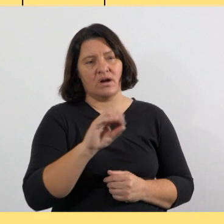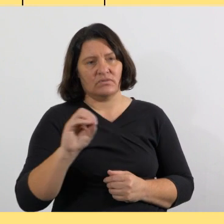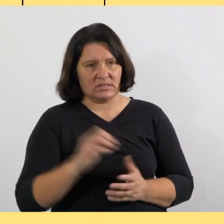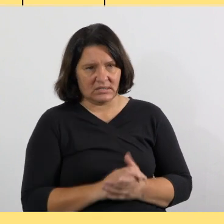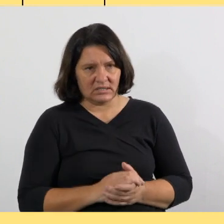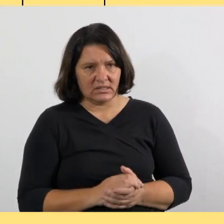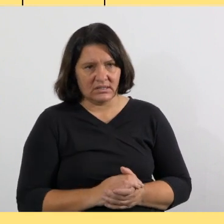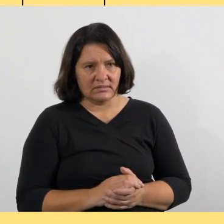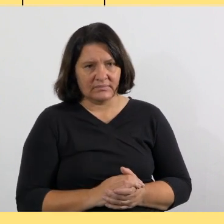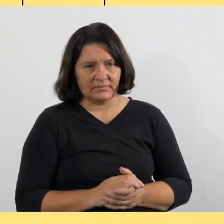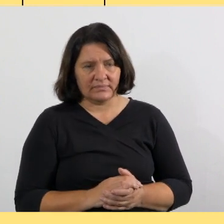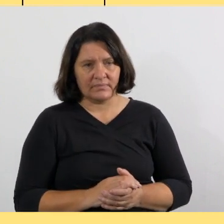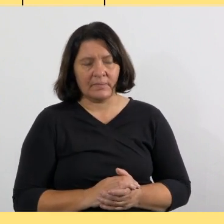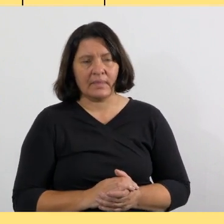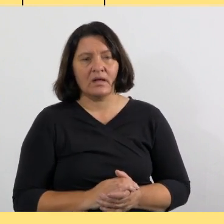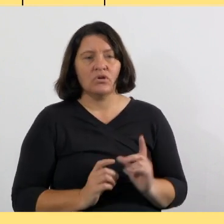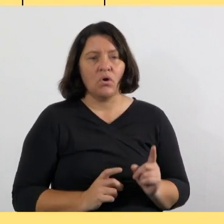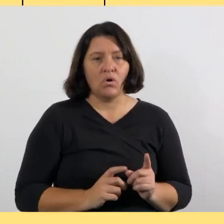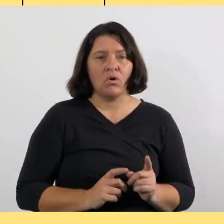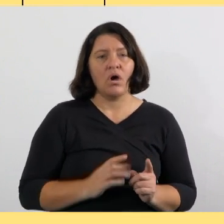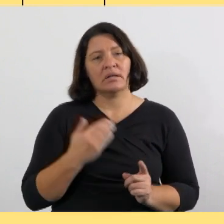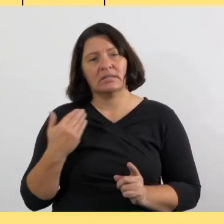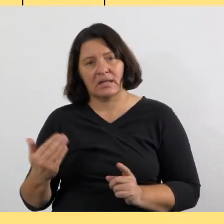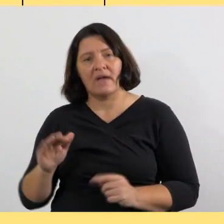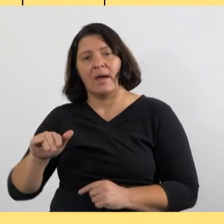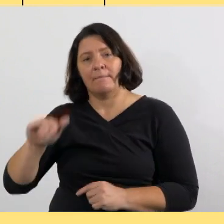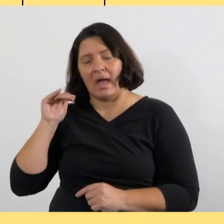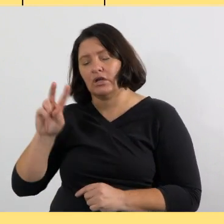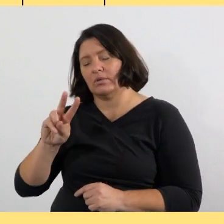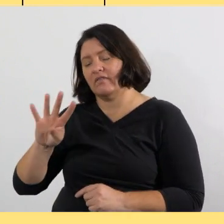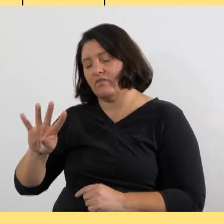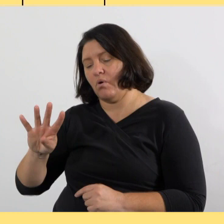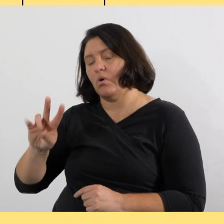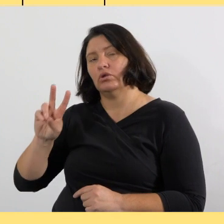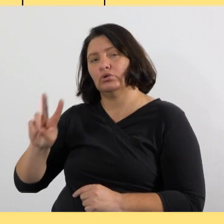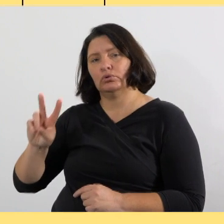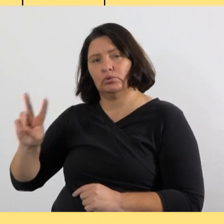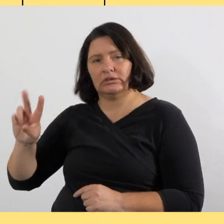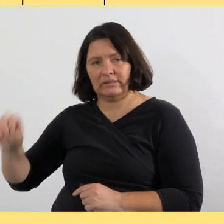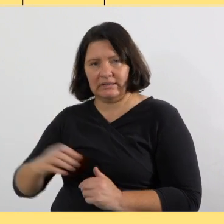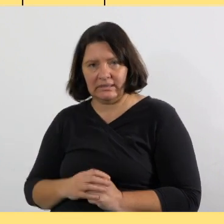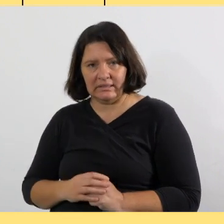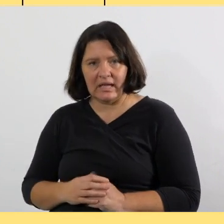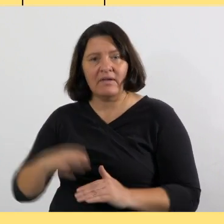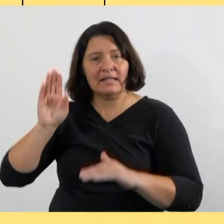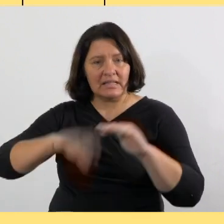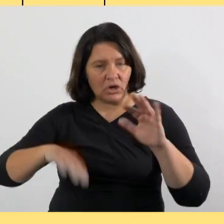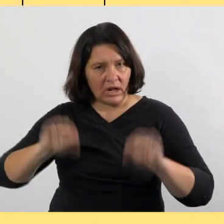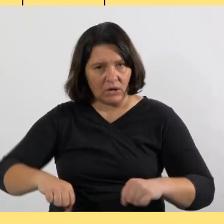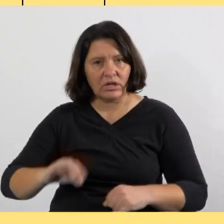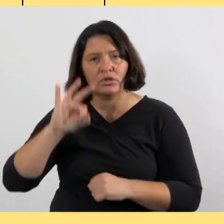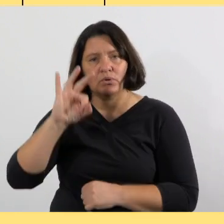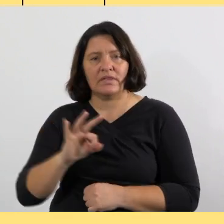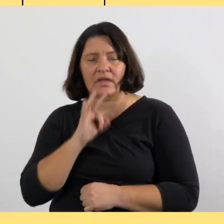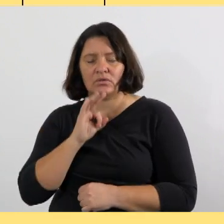I have the refund, 3,400. On the credit side, I have my bank, 24,220. I have discount, which